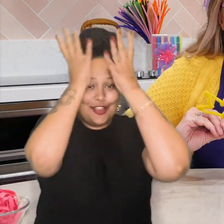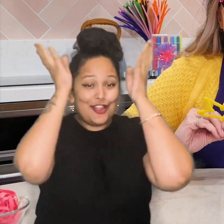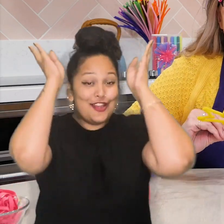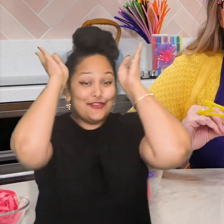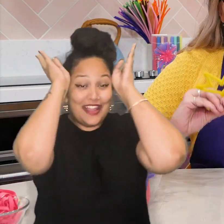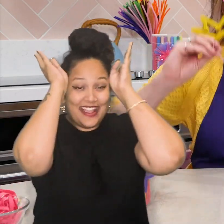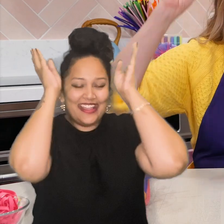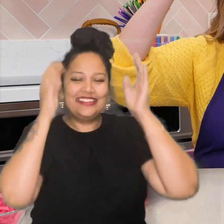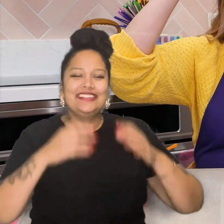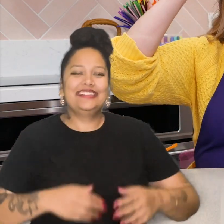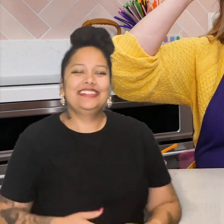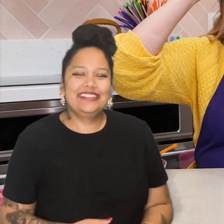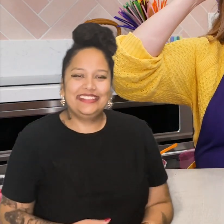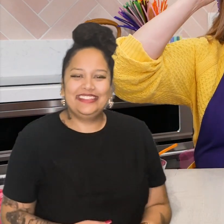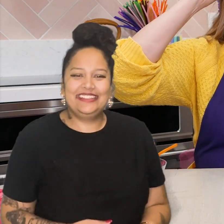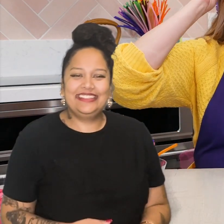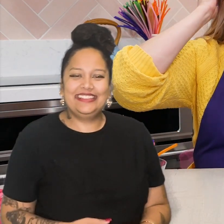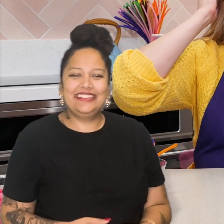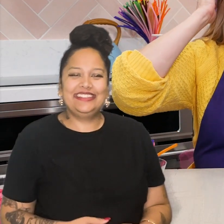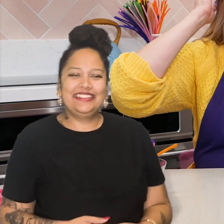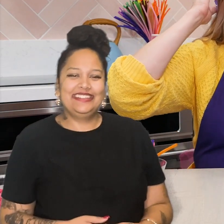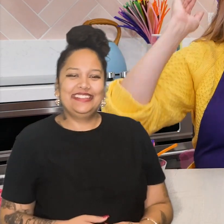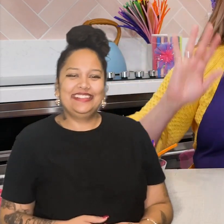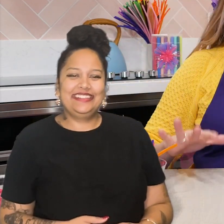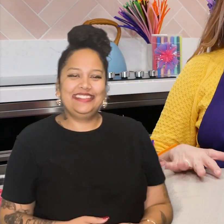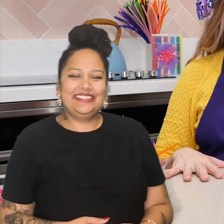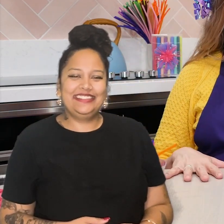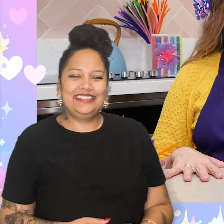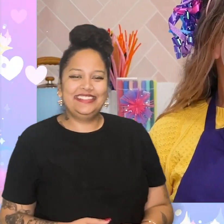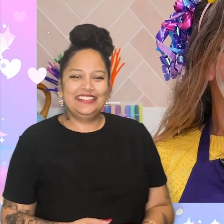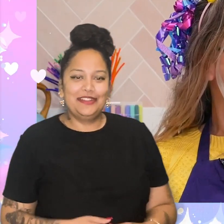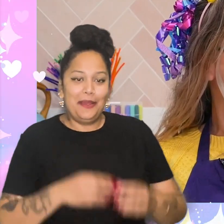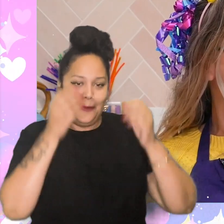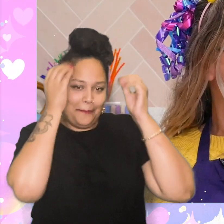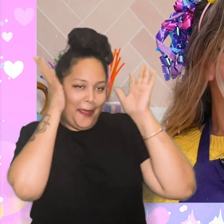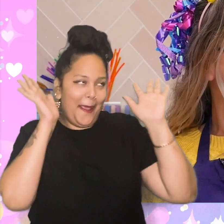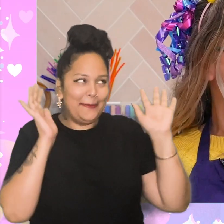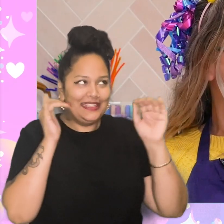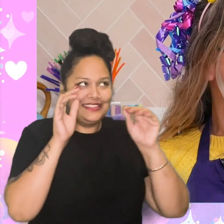princess tiara. And I can pop it on.